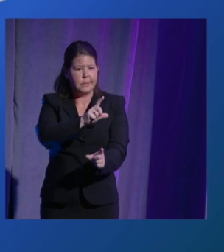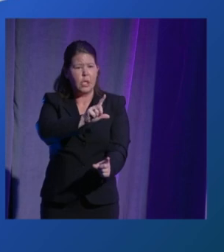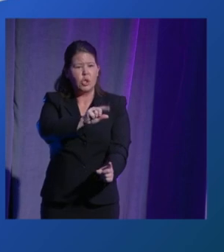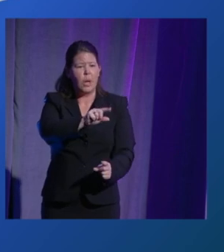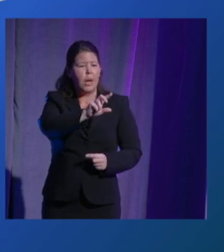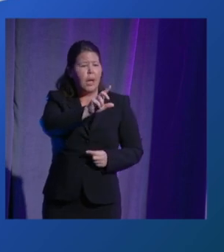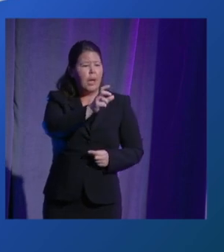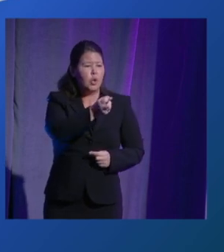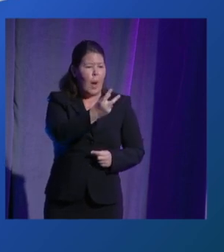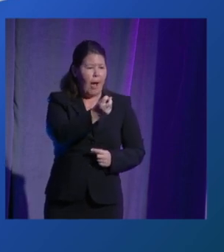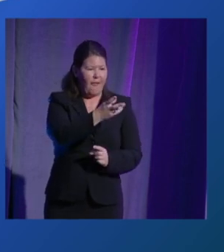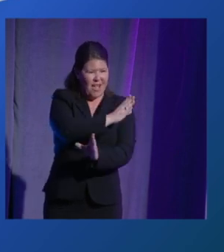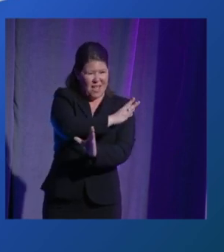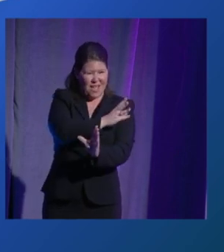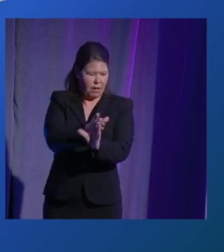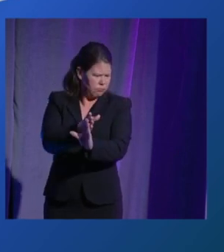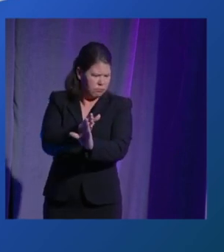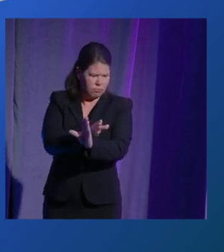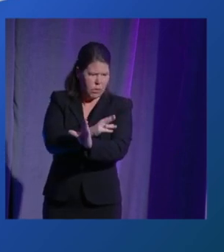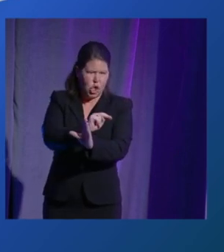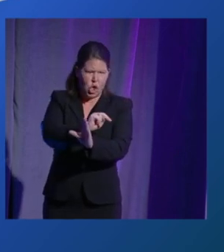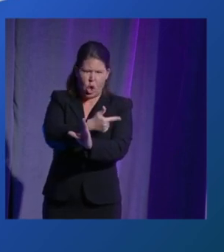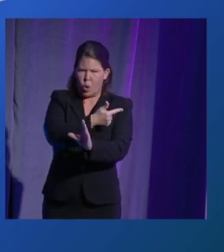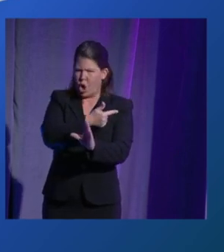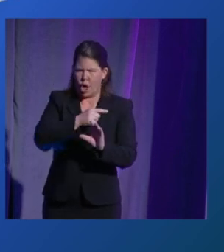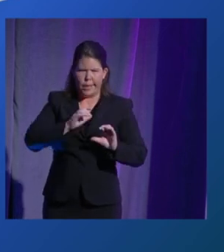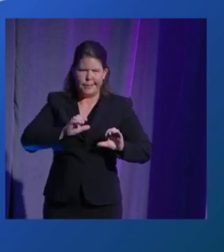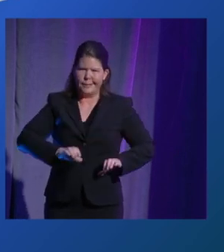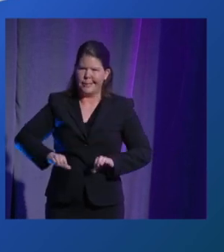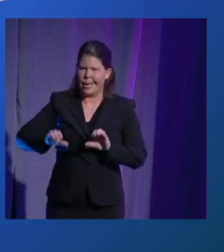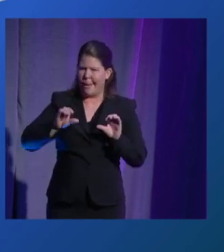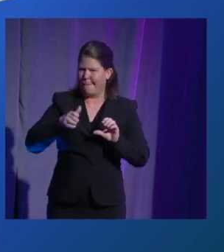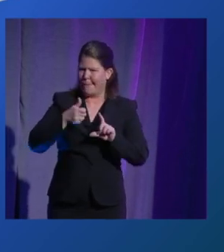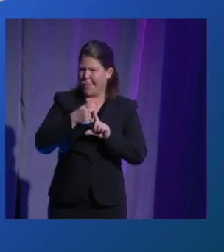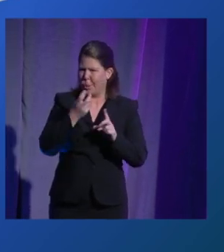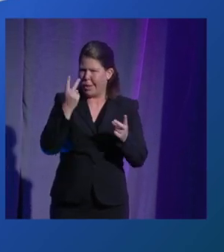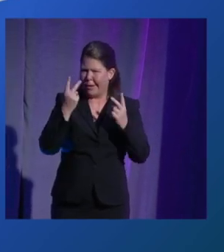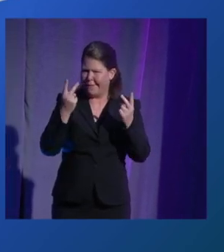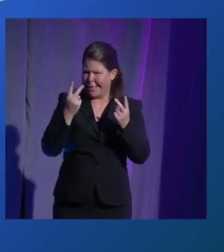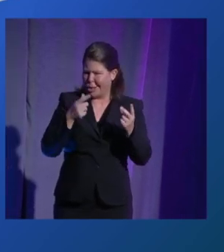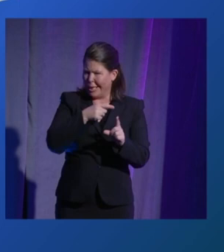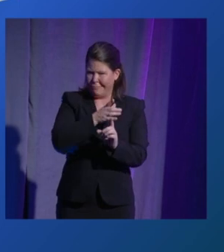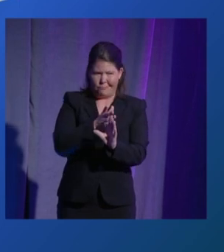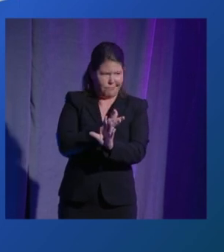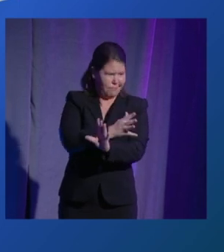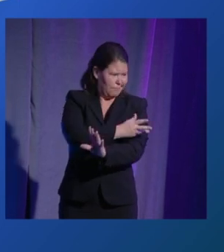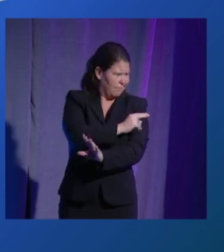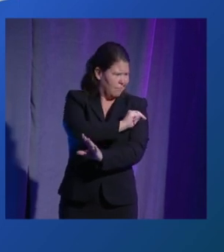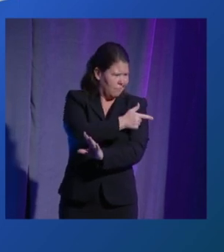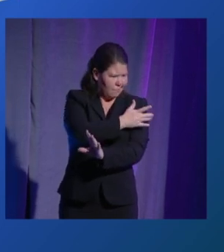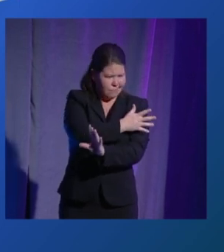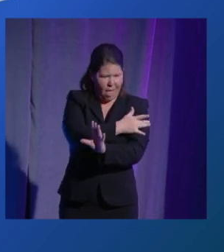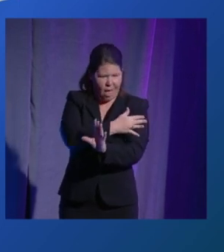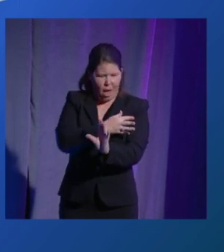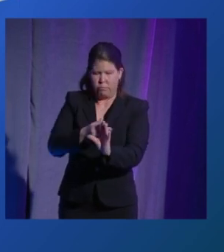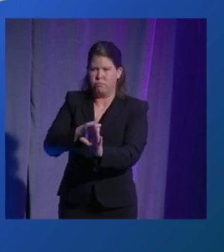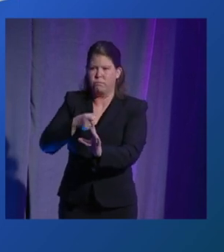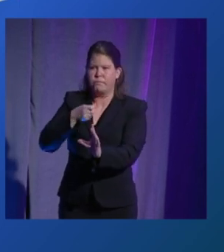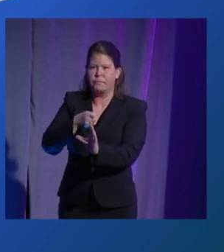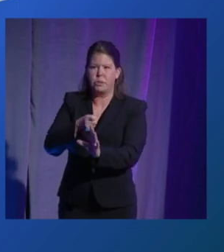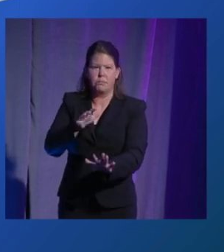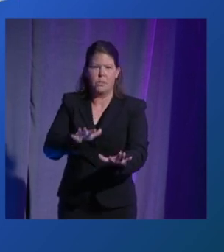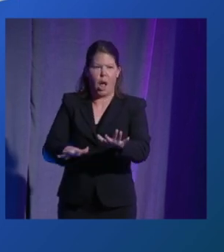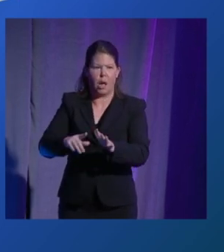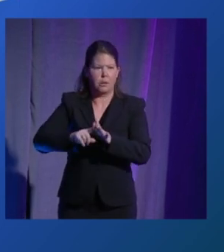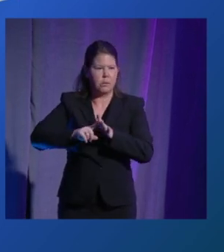essentially did not work at any scale um and the last decade we've SE seen things sort of transition the